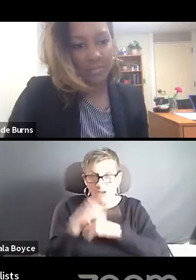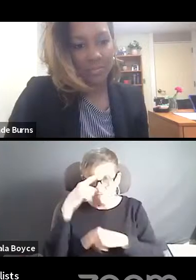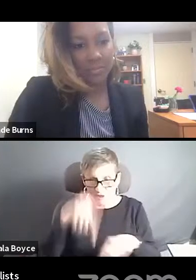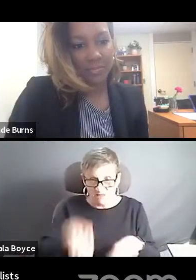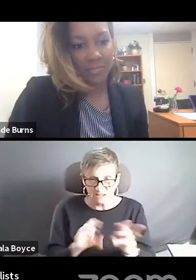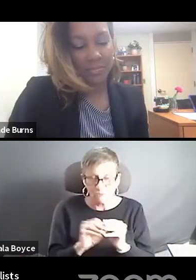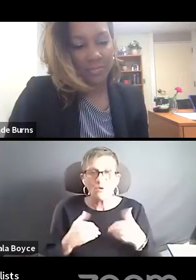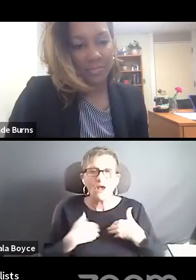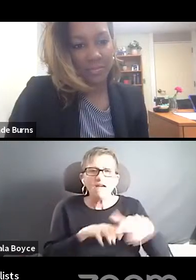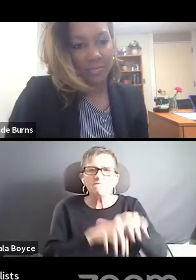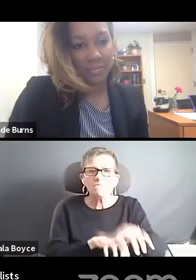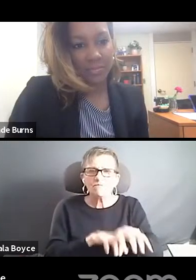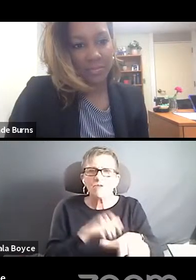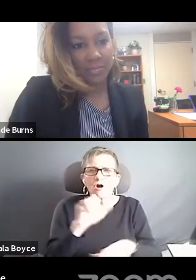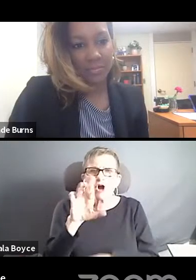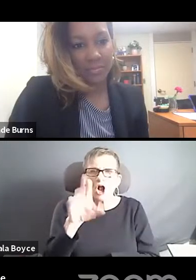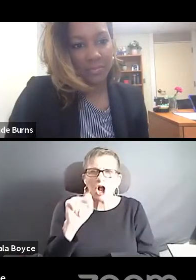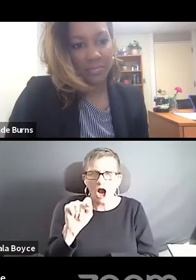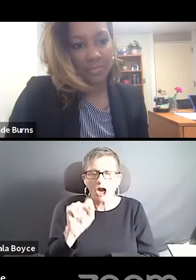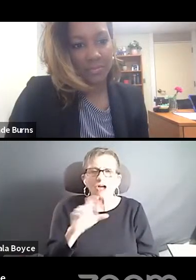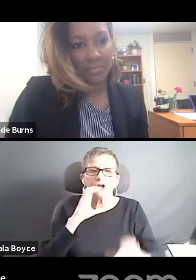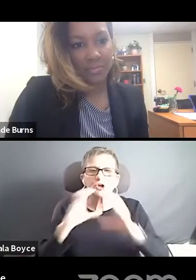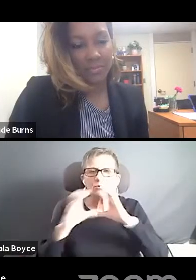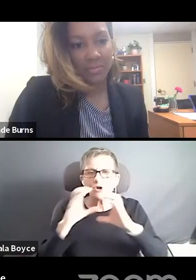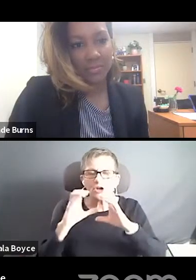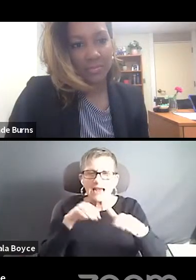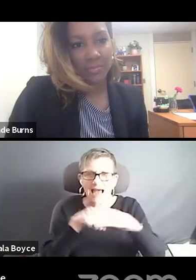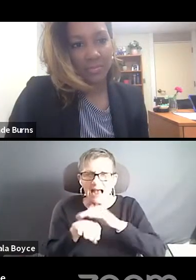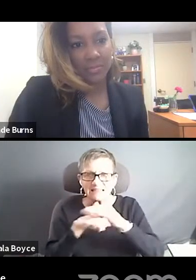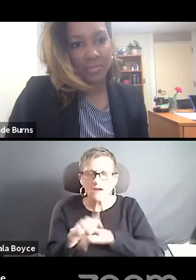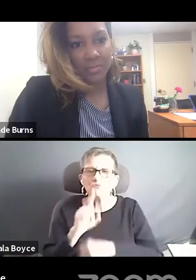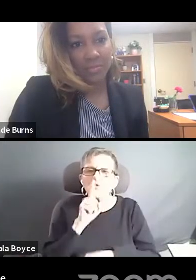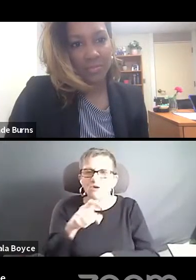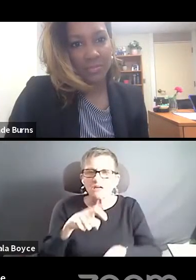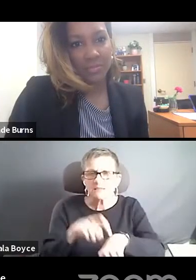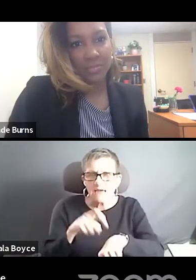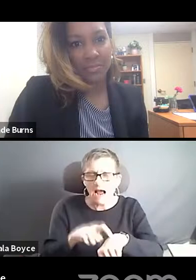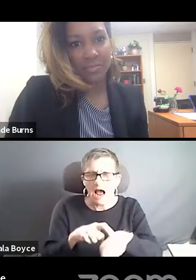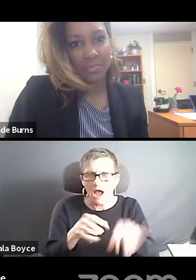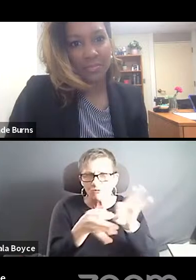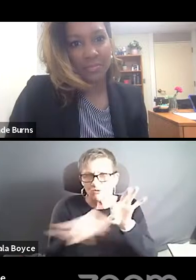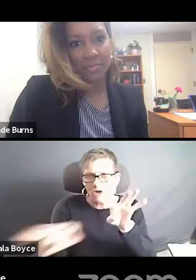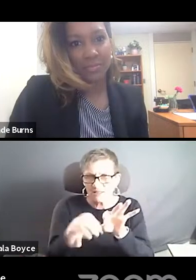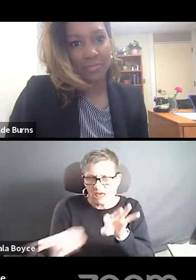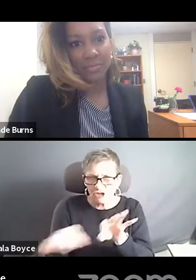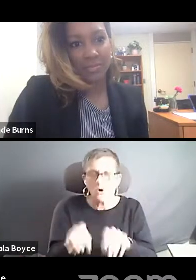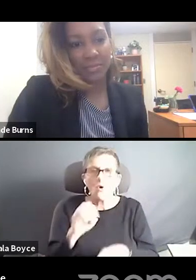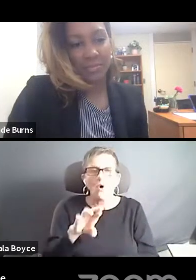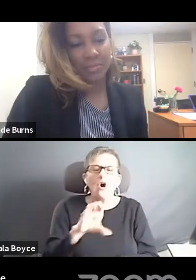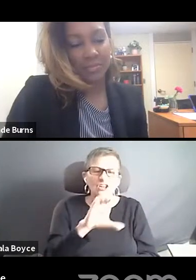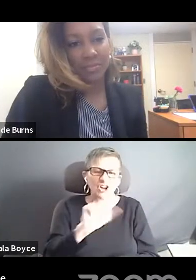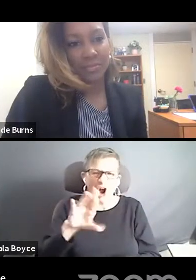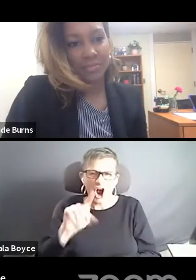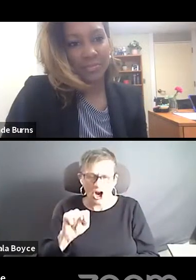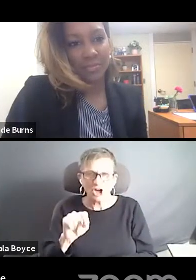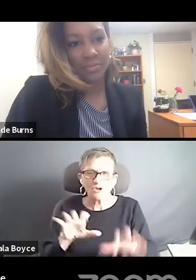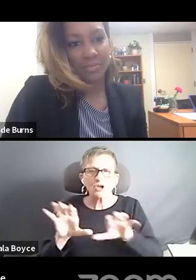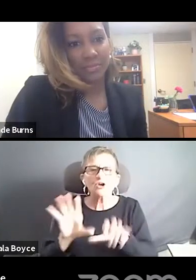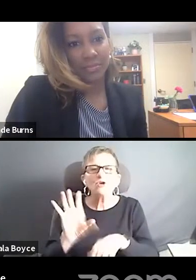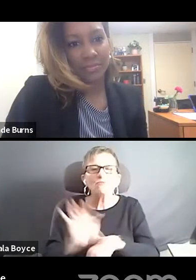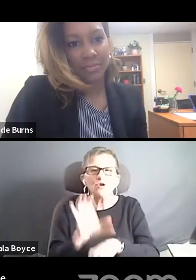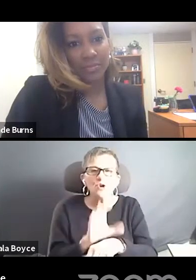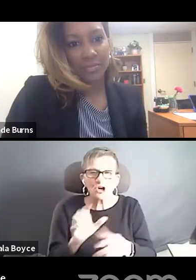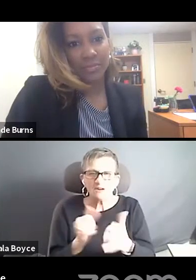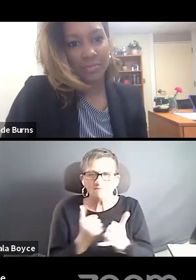CART services, which stands for Communication Access Real-Time Translation, or Computer-Aided Real-Time Translation,